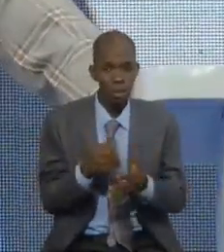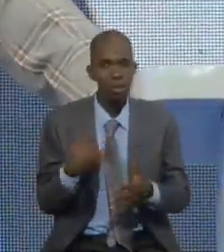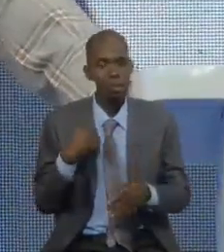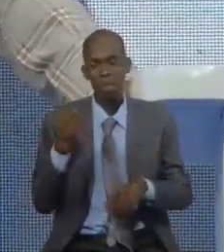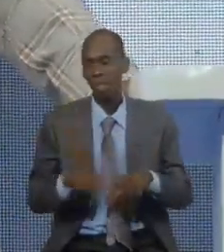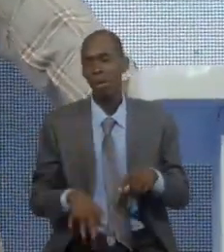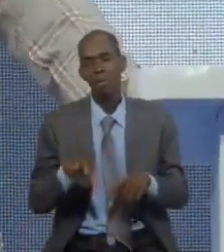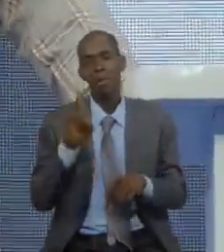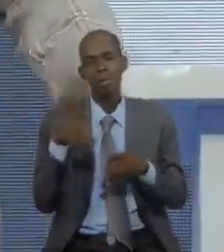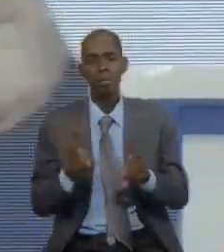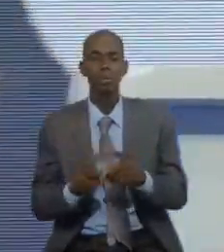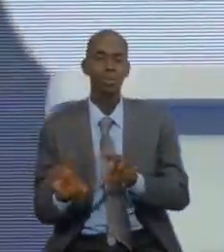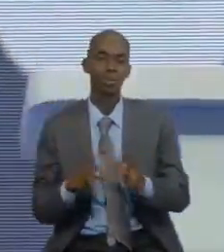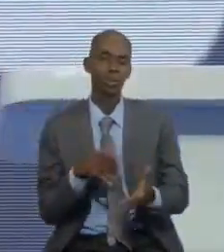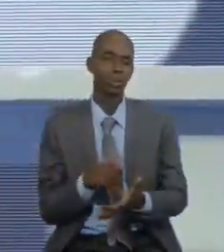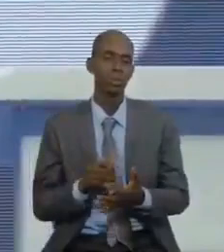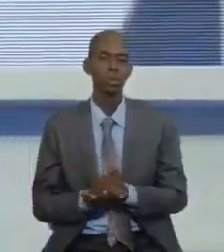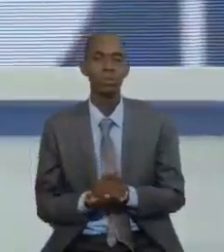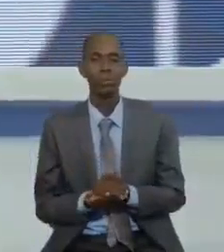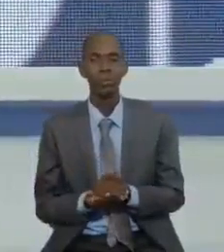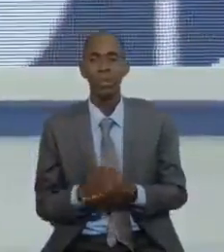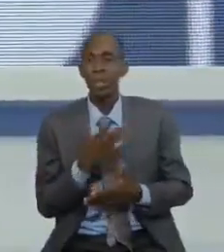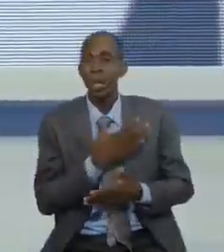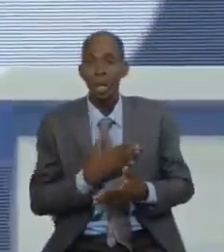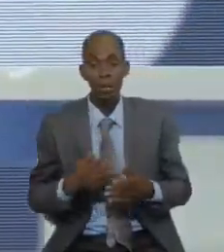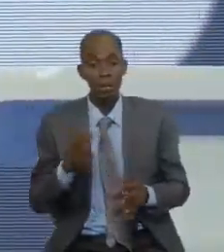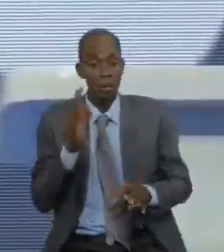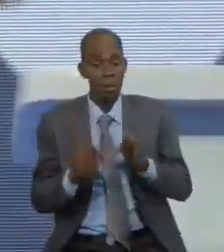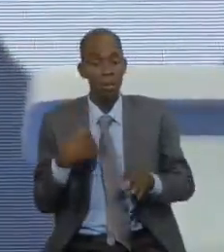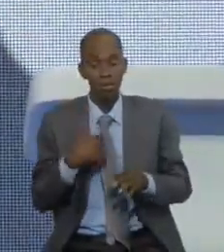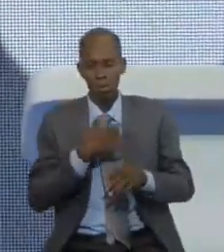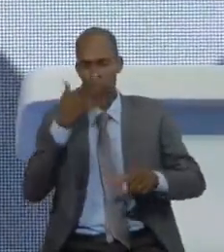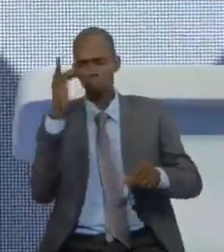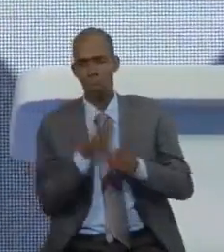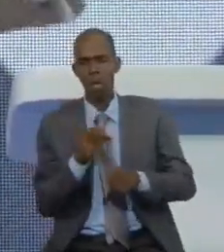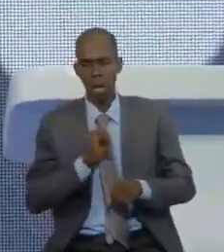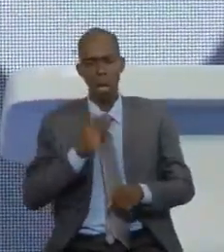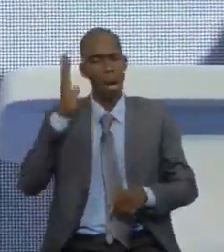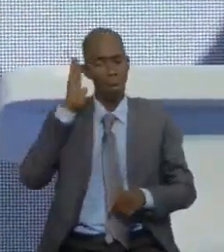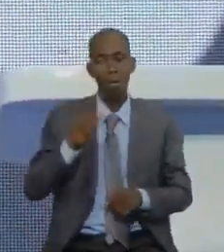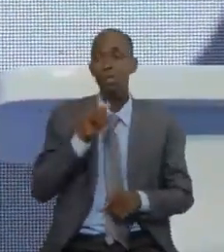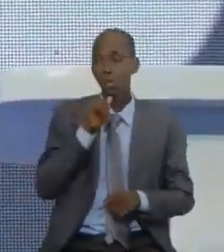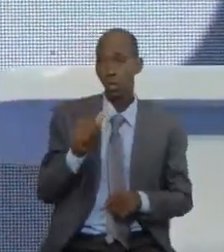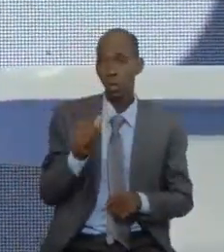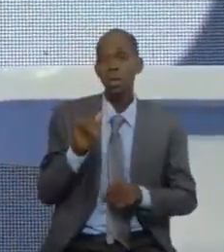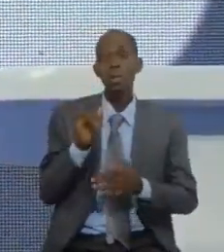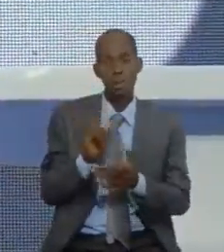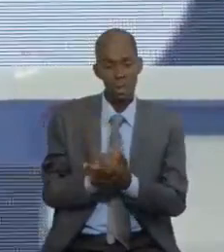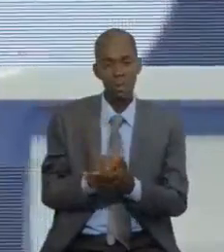find. And so, even though we said, I will not, yes, that's exactly what we